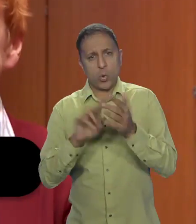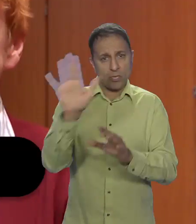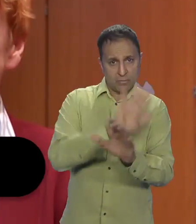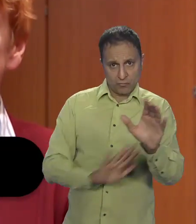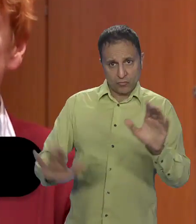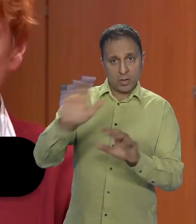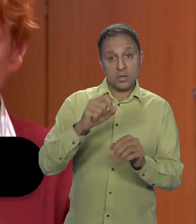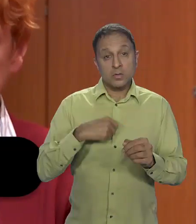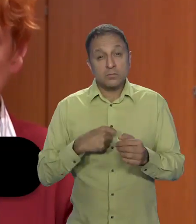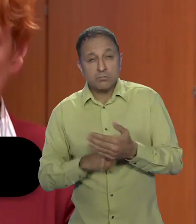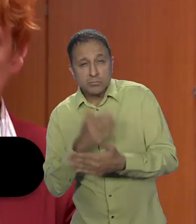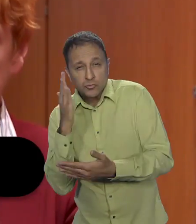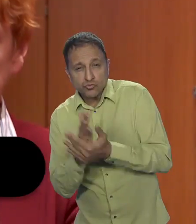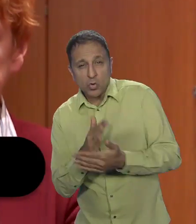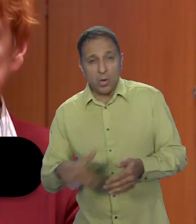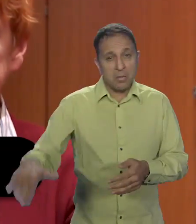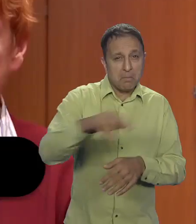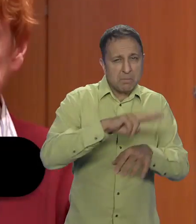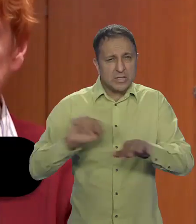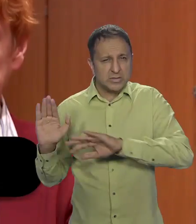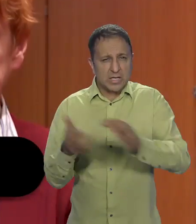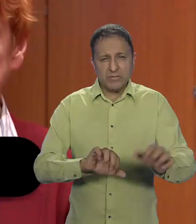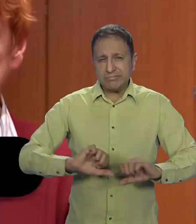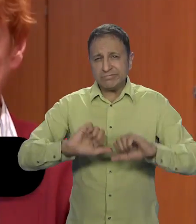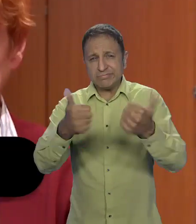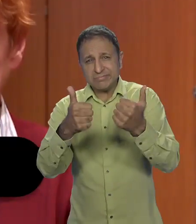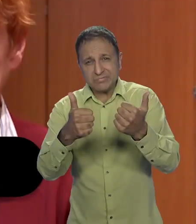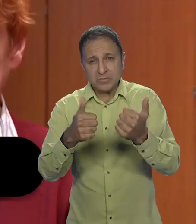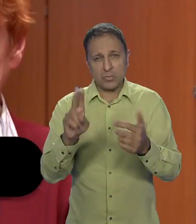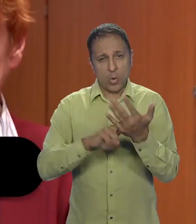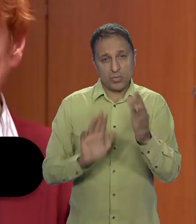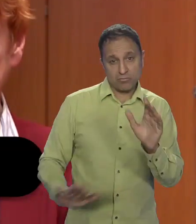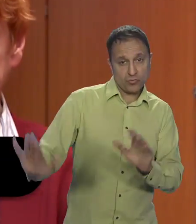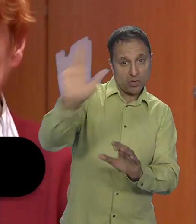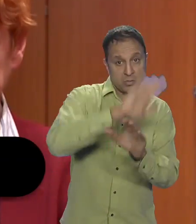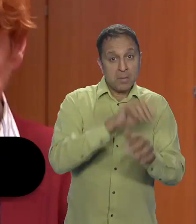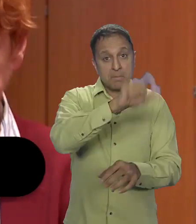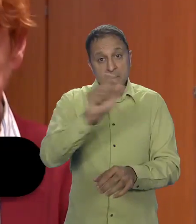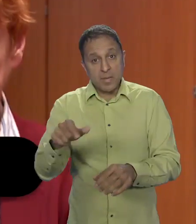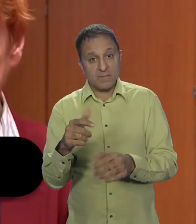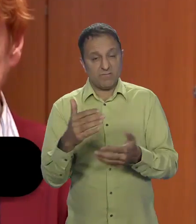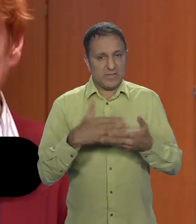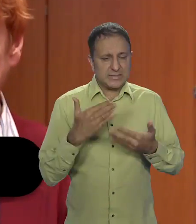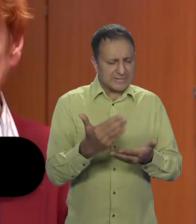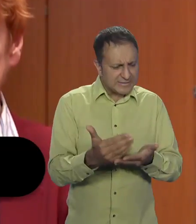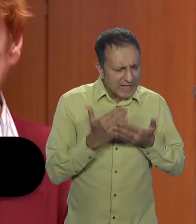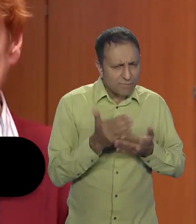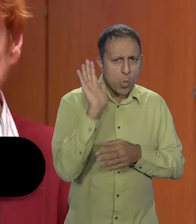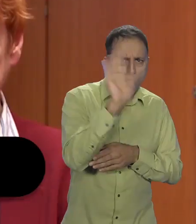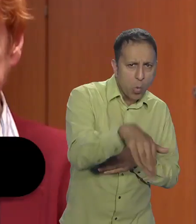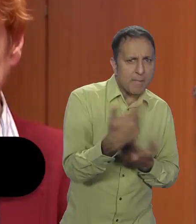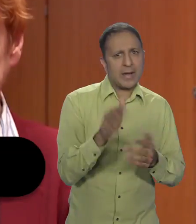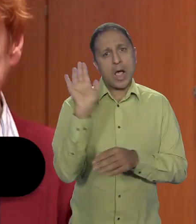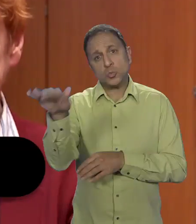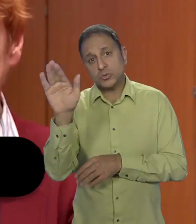job is to make sure that everybody in Northumbria has the best police service possible so that you feel safe, both at home and